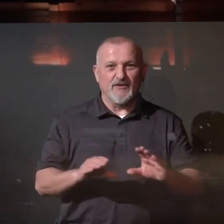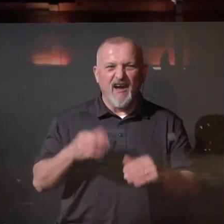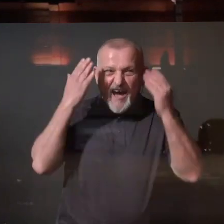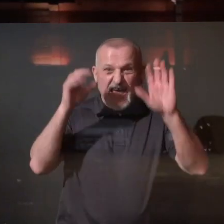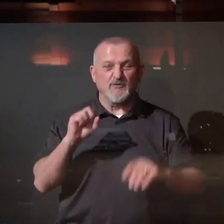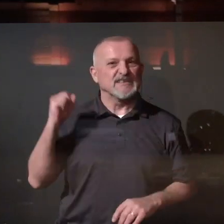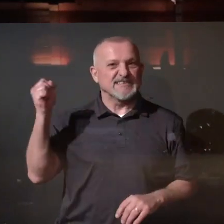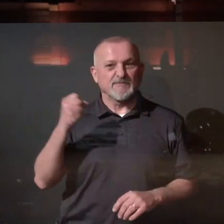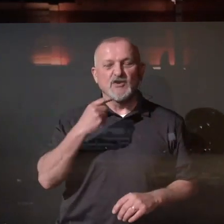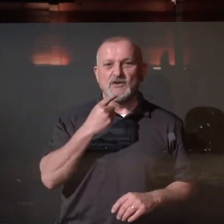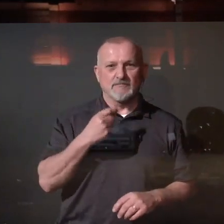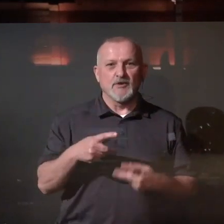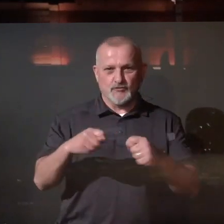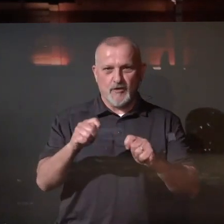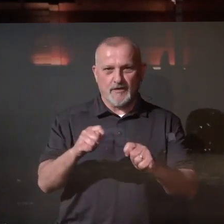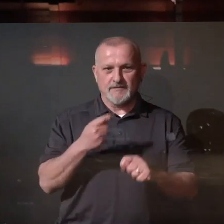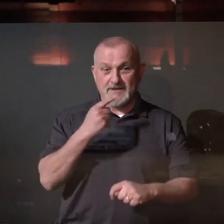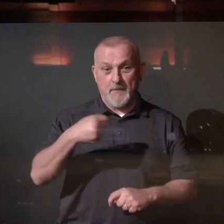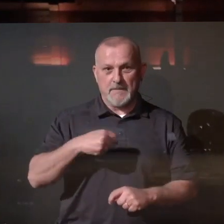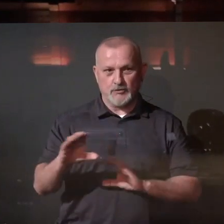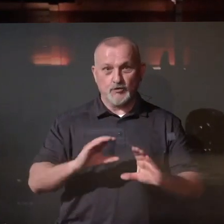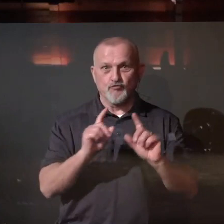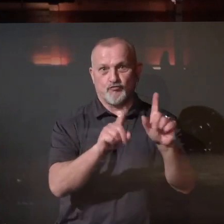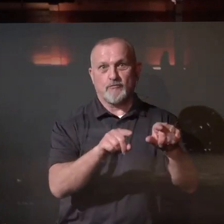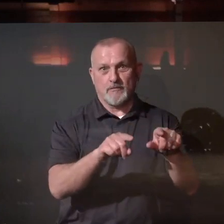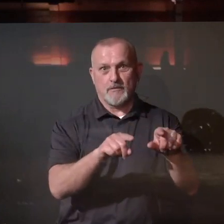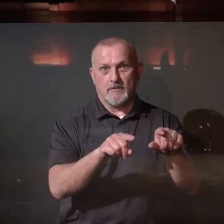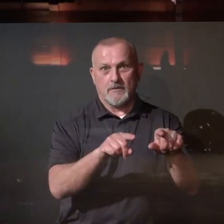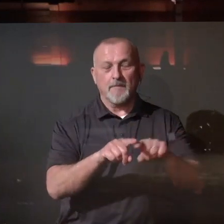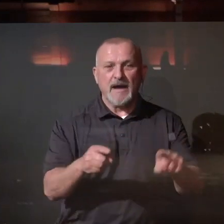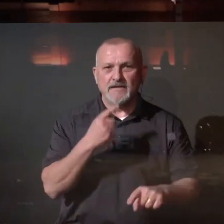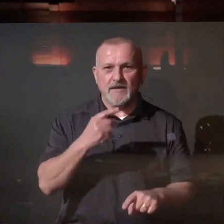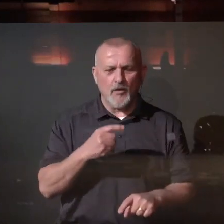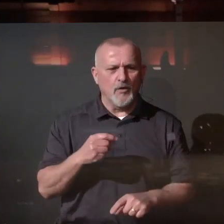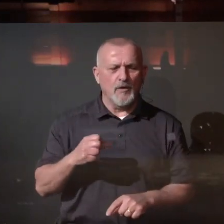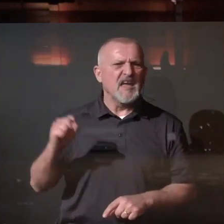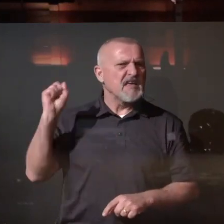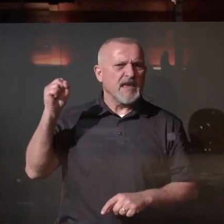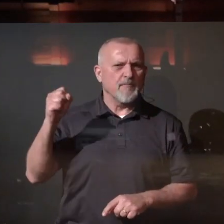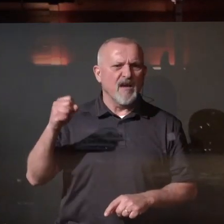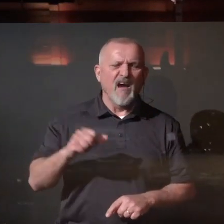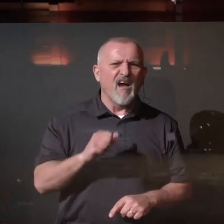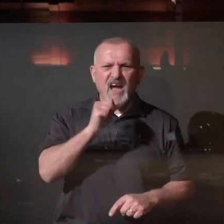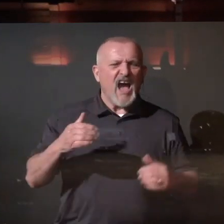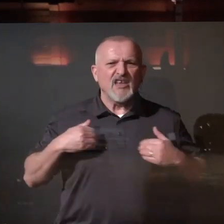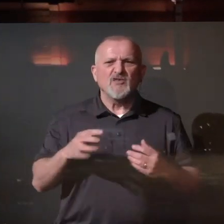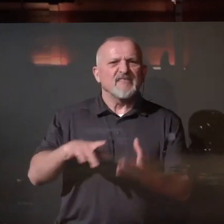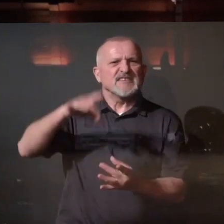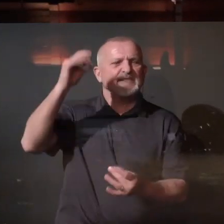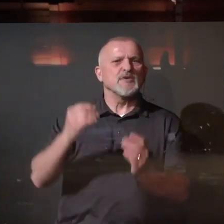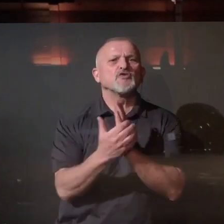trying to push me into here. But I tell you this, Pastor, that I don't have the spiritual gift of teaching. I'm not called to teach people about